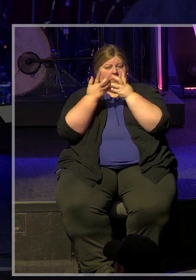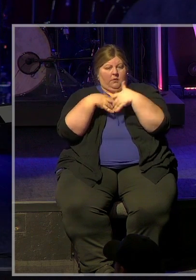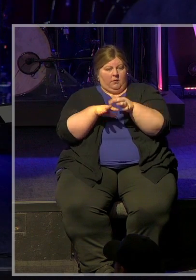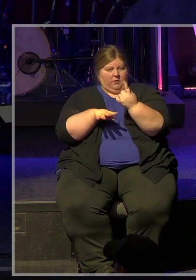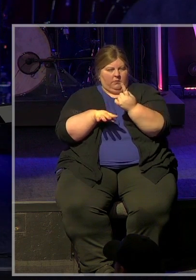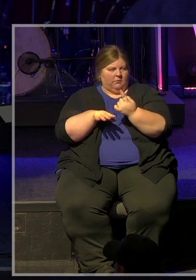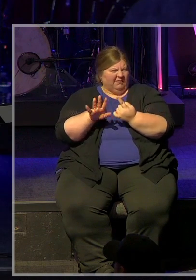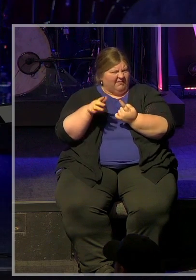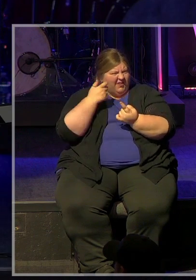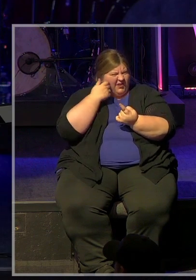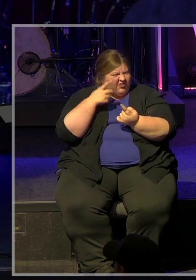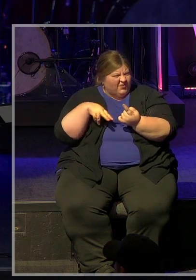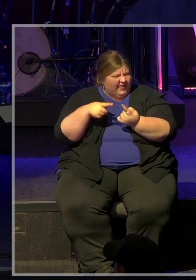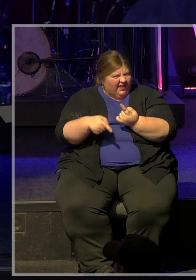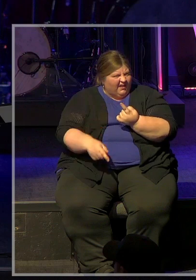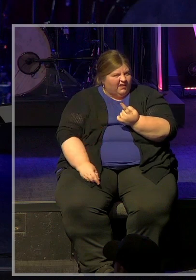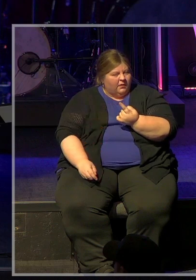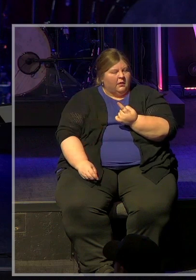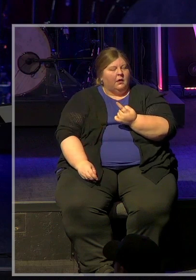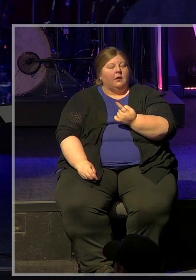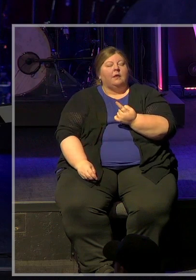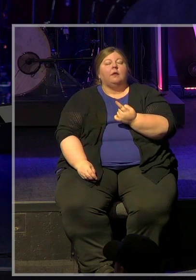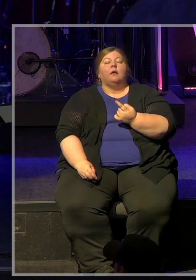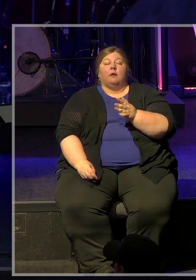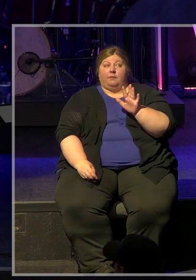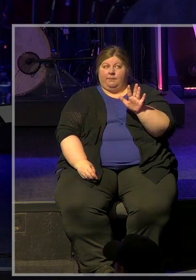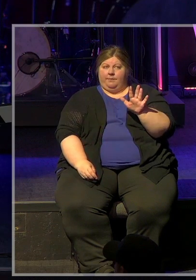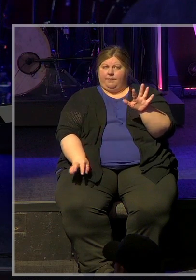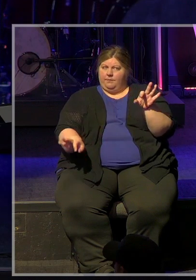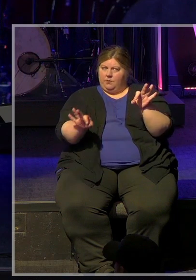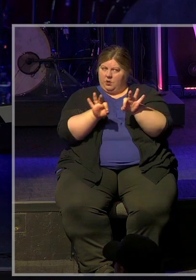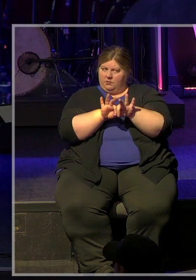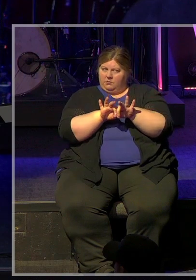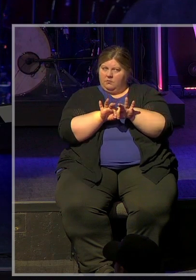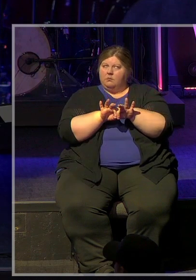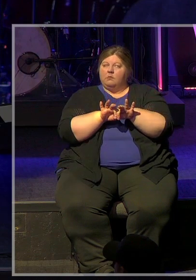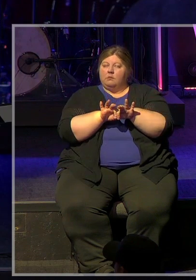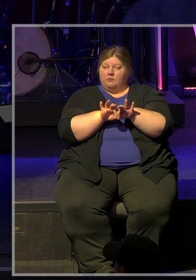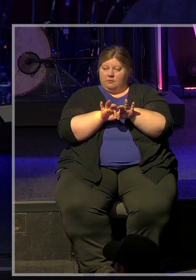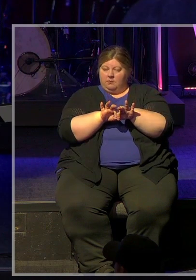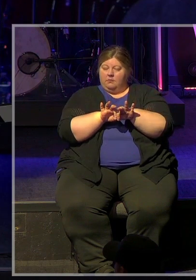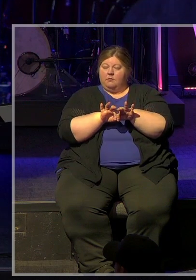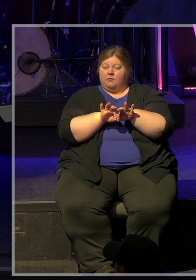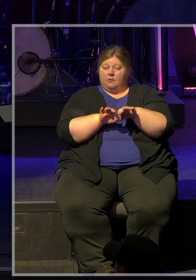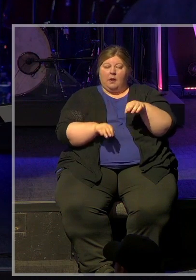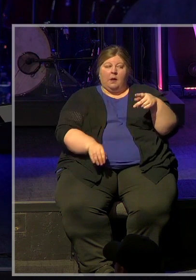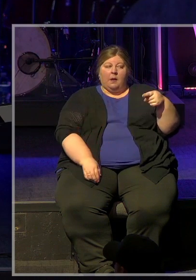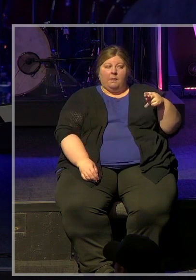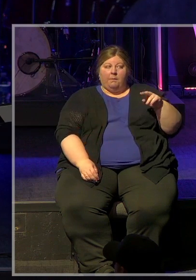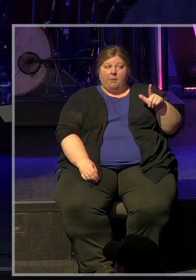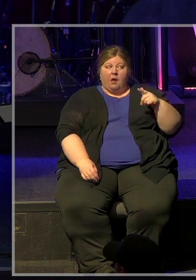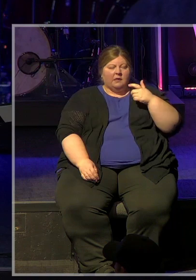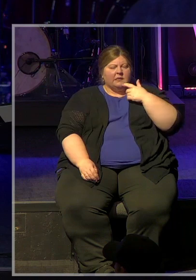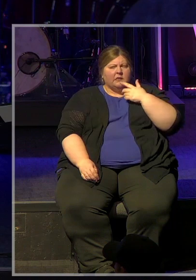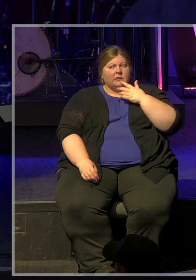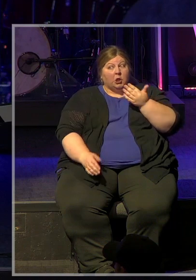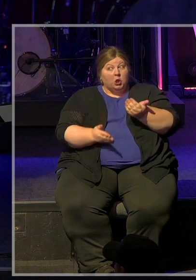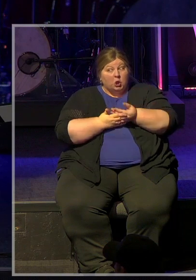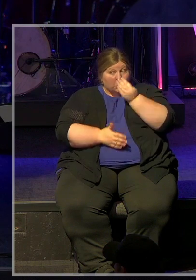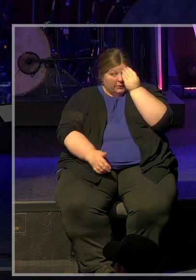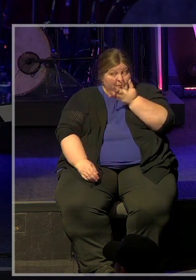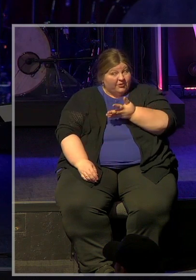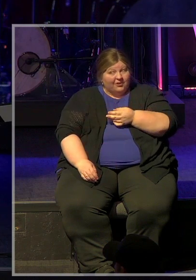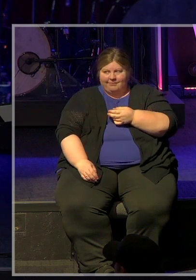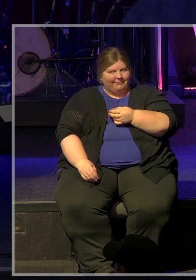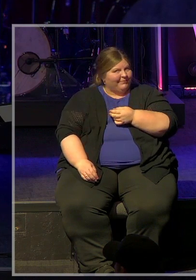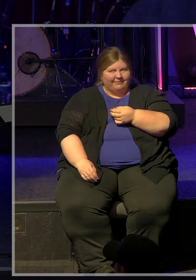just read that. What Paul is saying, this is important, as this intro, Paul is saying, I'm not telling you something new, I'm telling